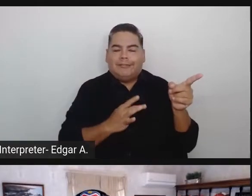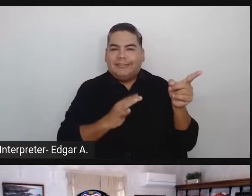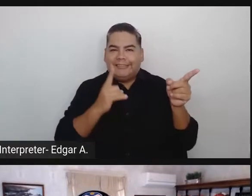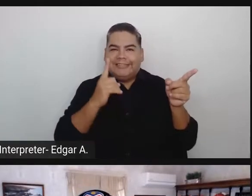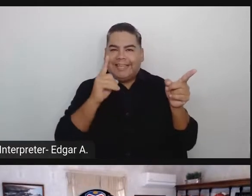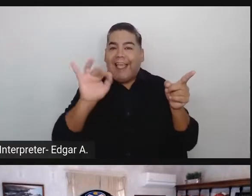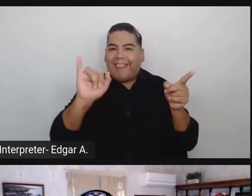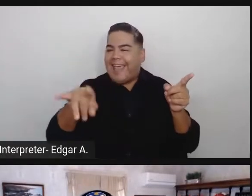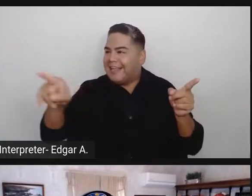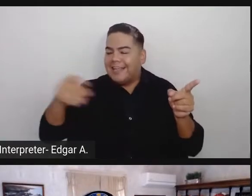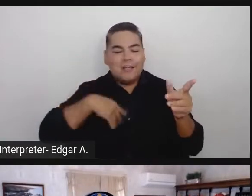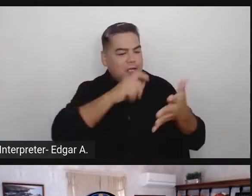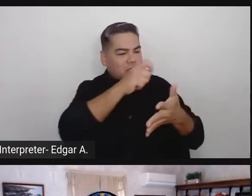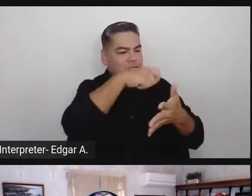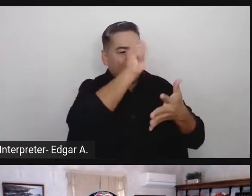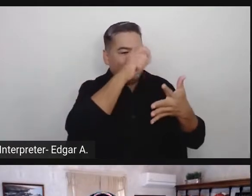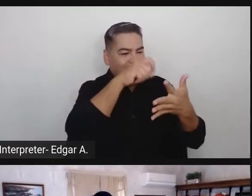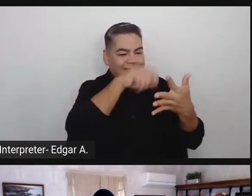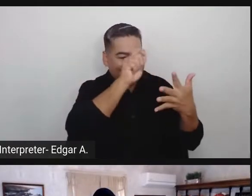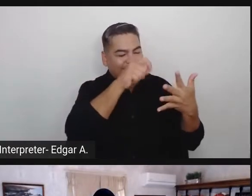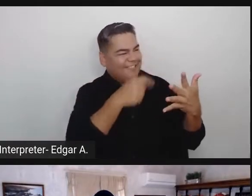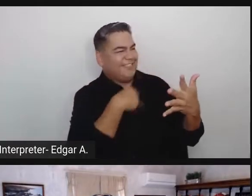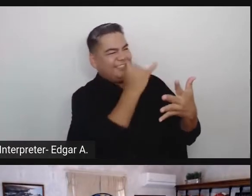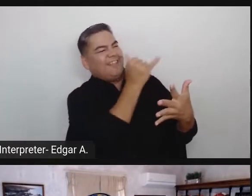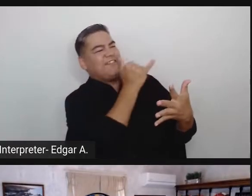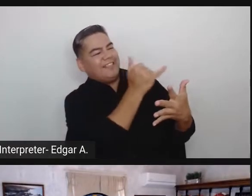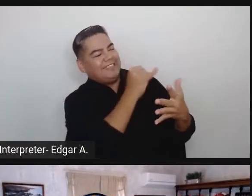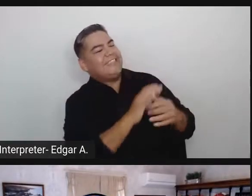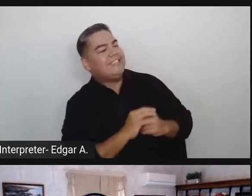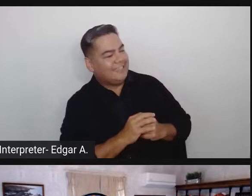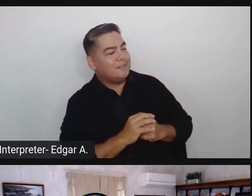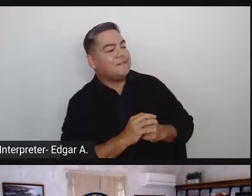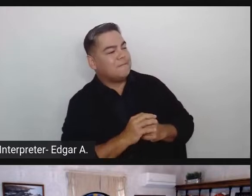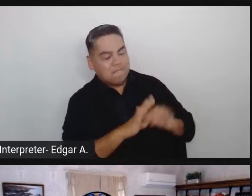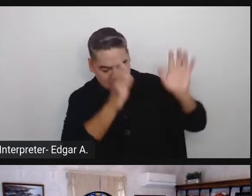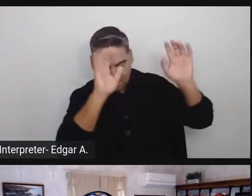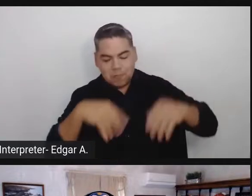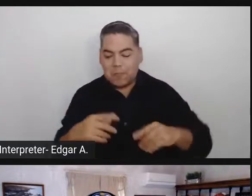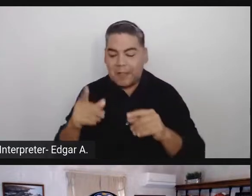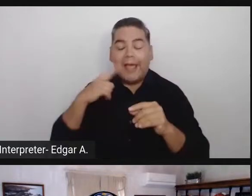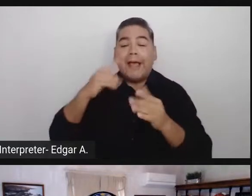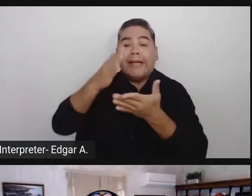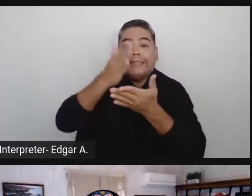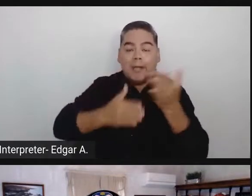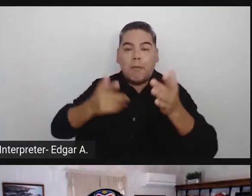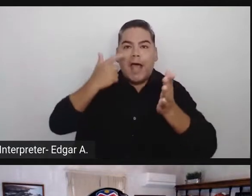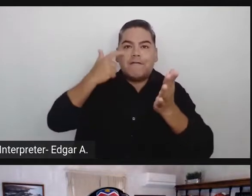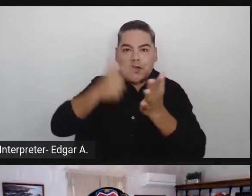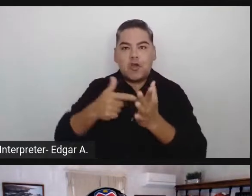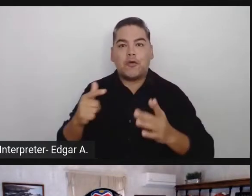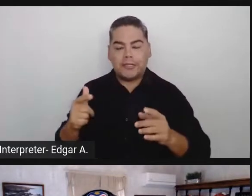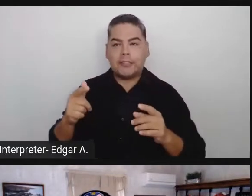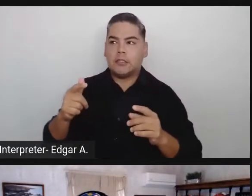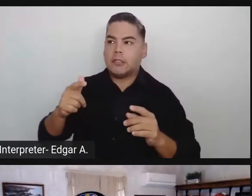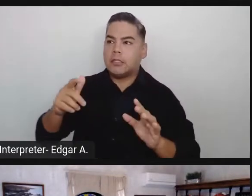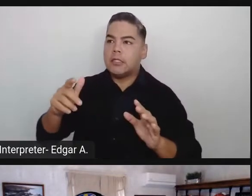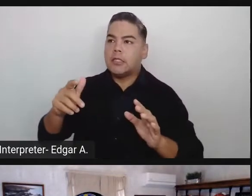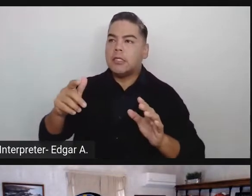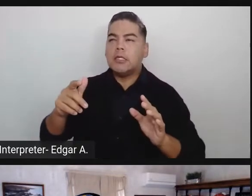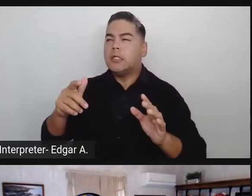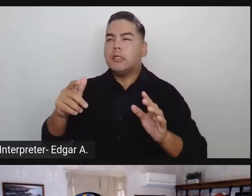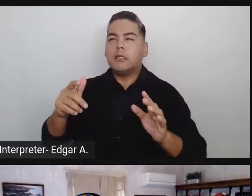that I was going to mention off of my list, right? And some of the softer ones though that we hear at times, they're not